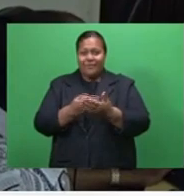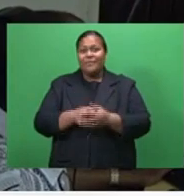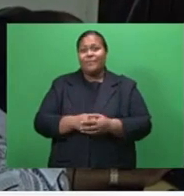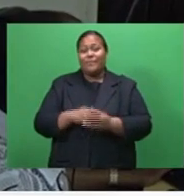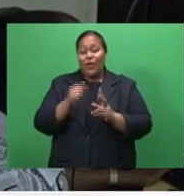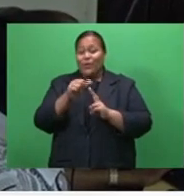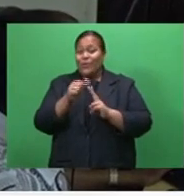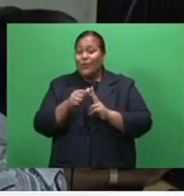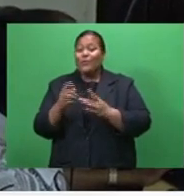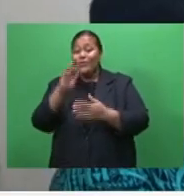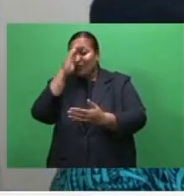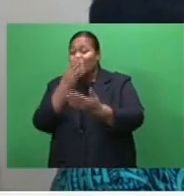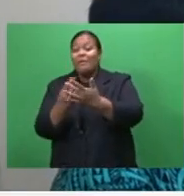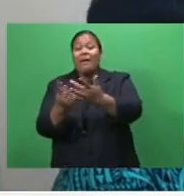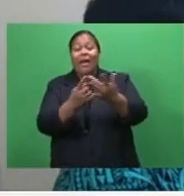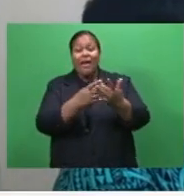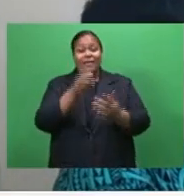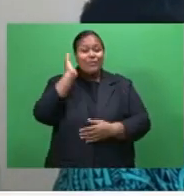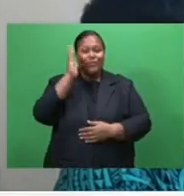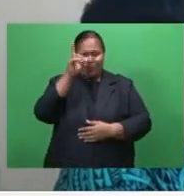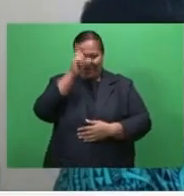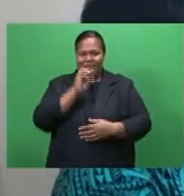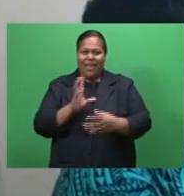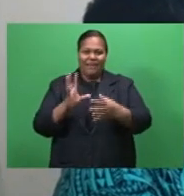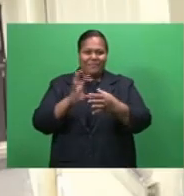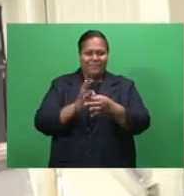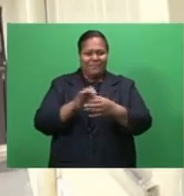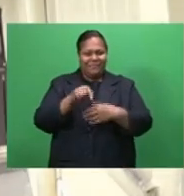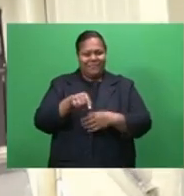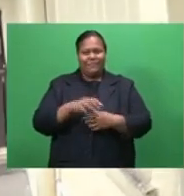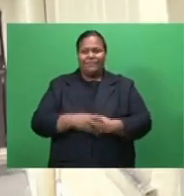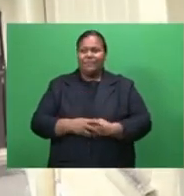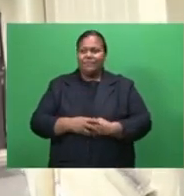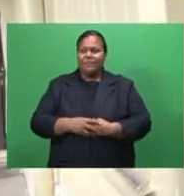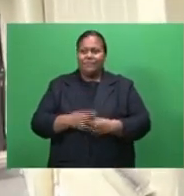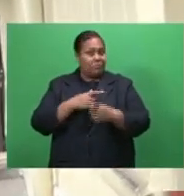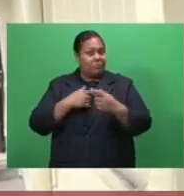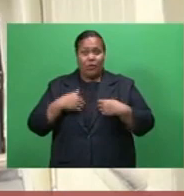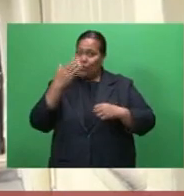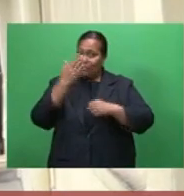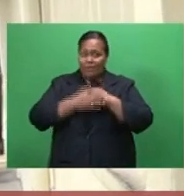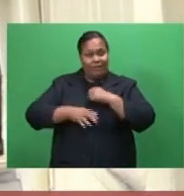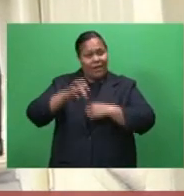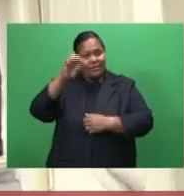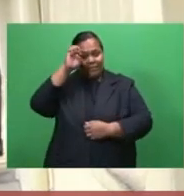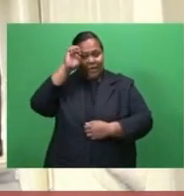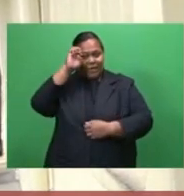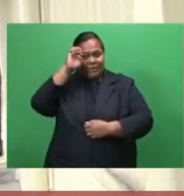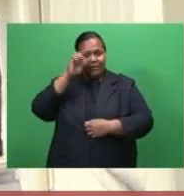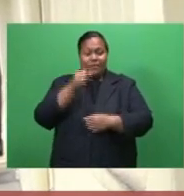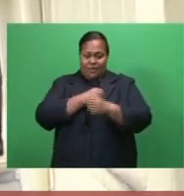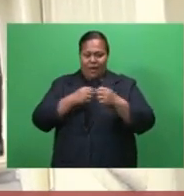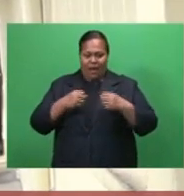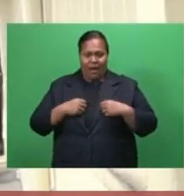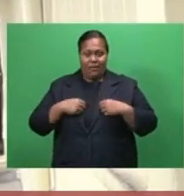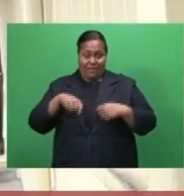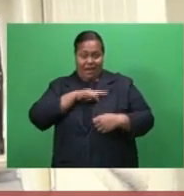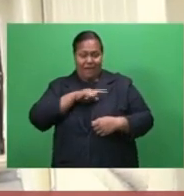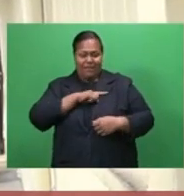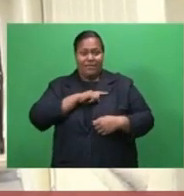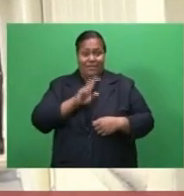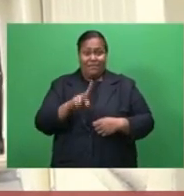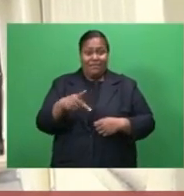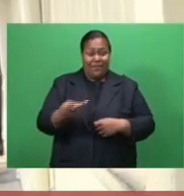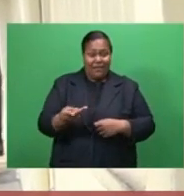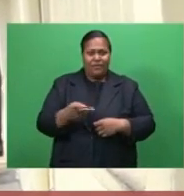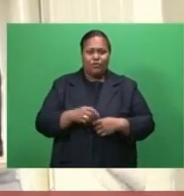schools can also take advantage of the classes. We didn't expect our page to reach